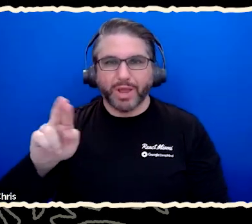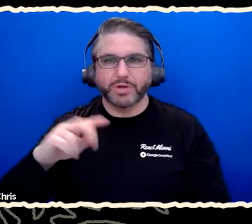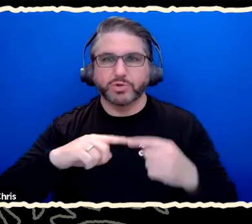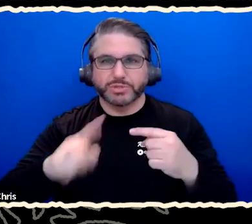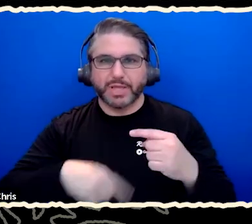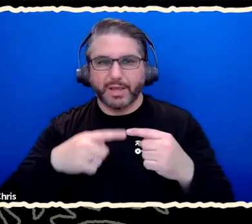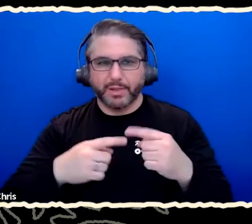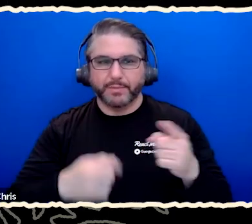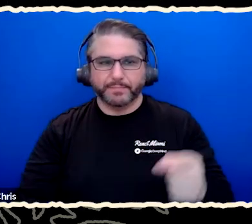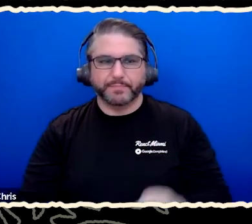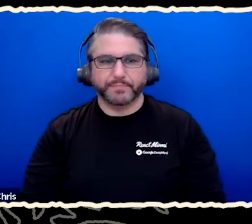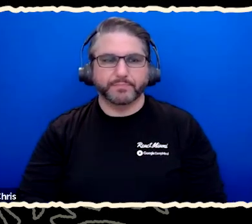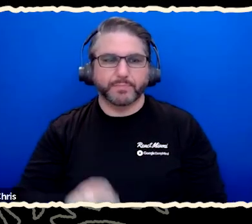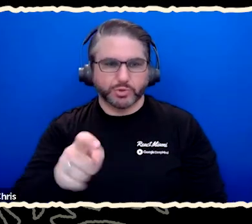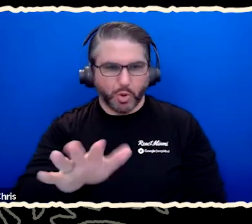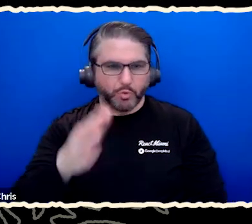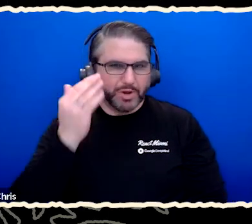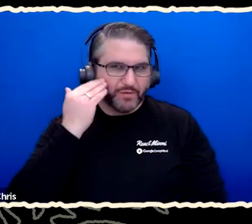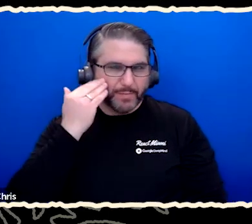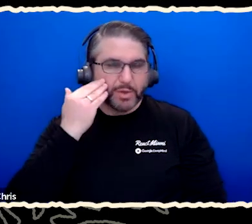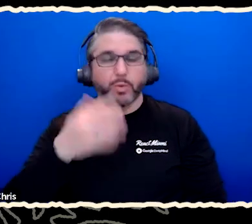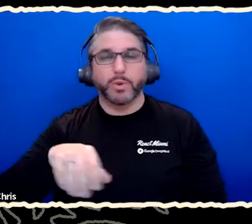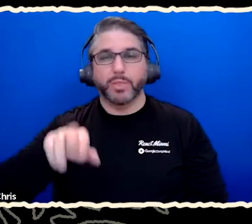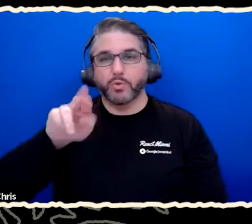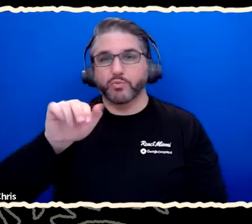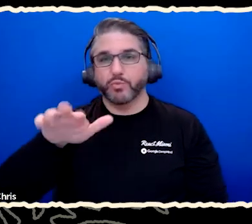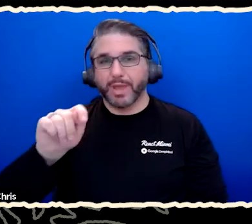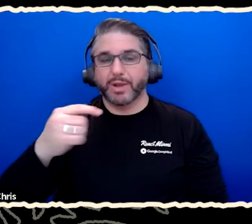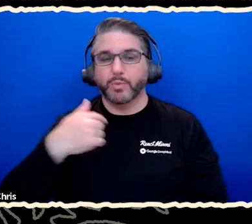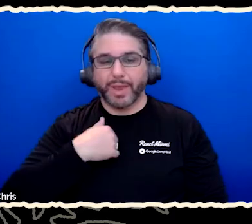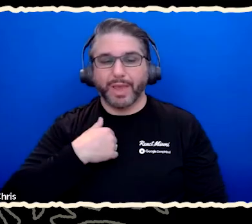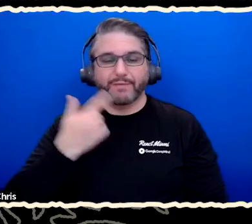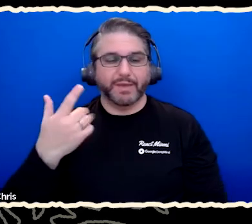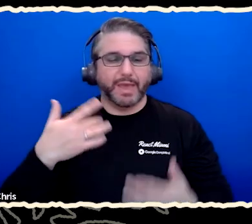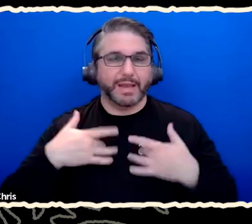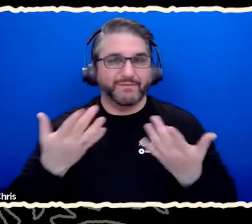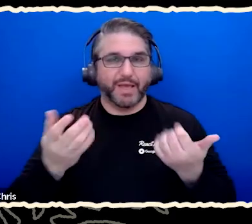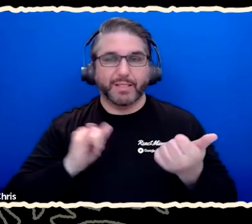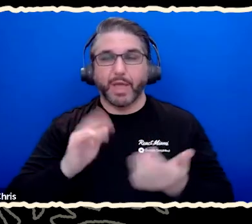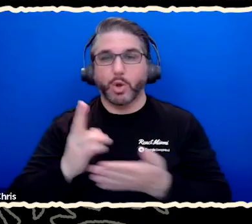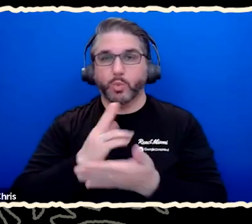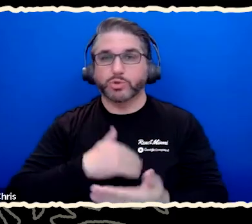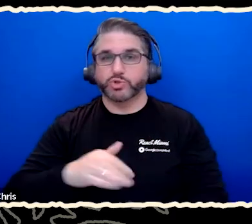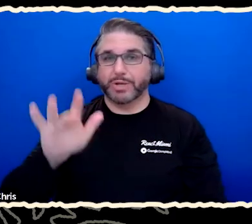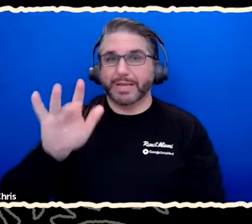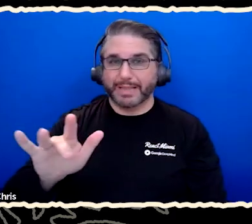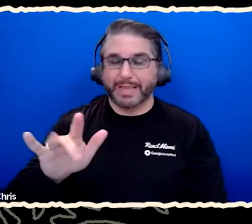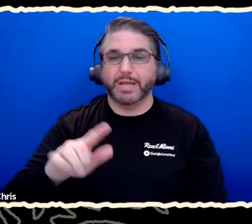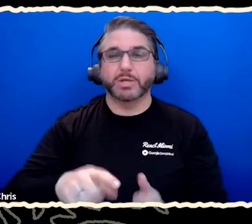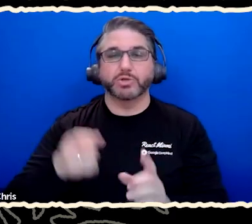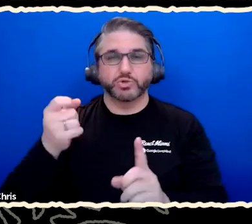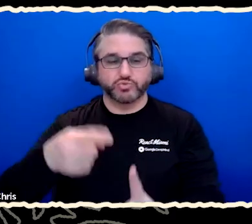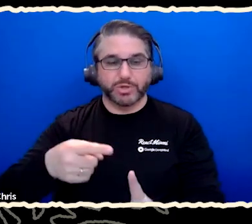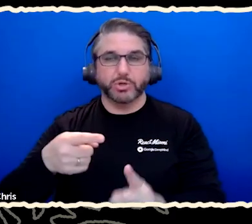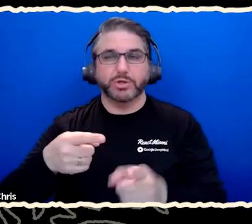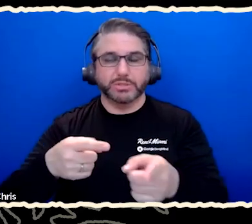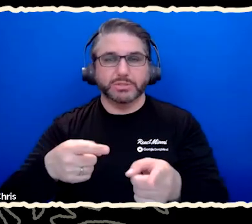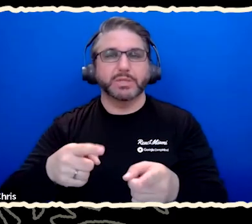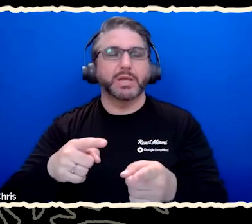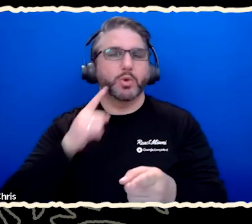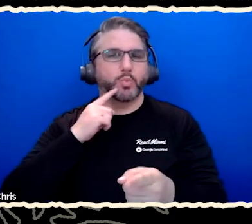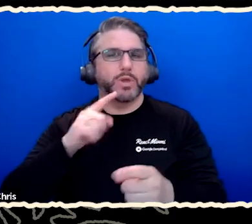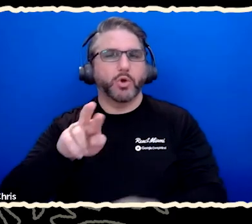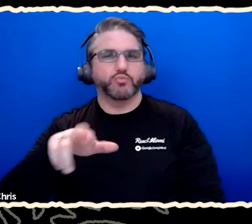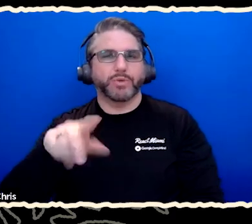So yeah, this should be familiar. In React, we have an event, for example, a user click, which would trigger an update where React would figure out what has